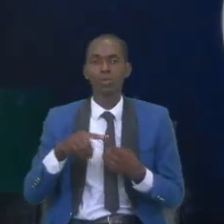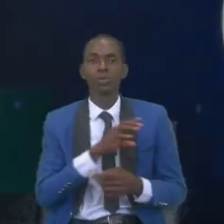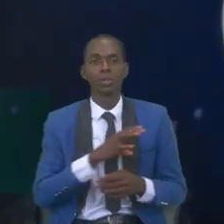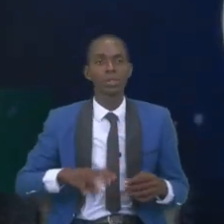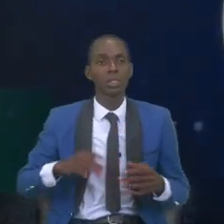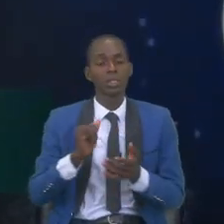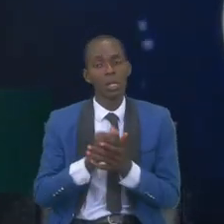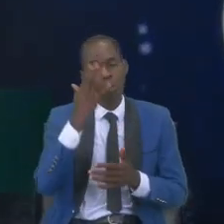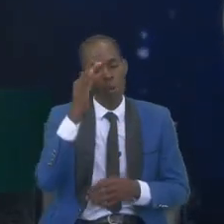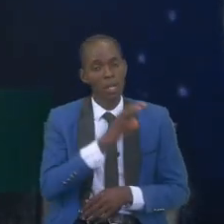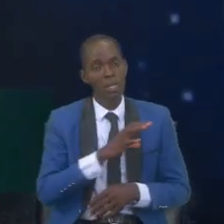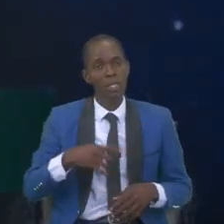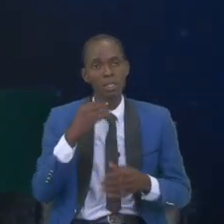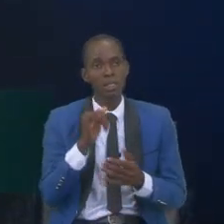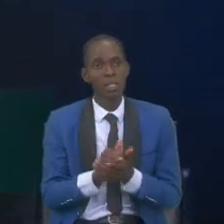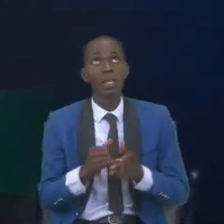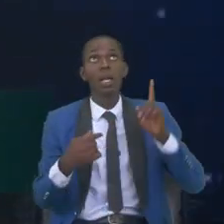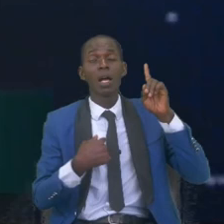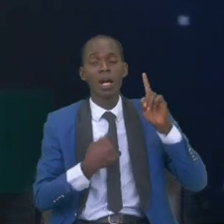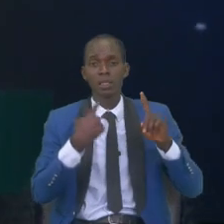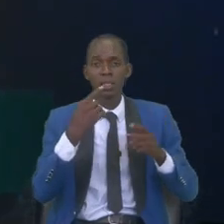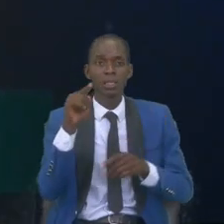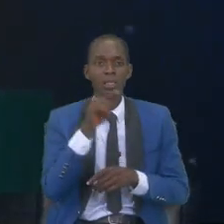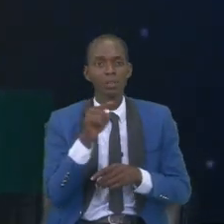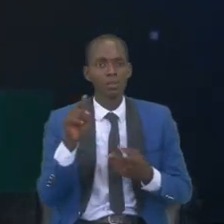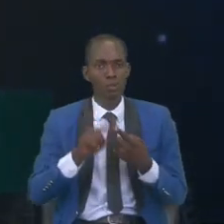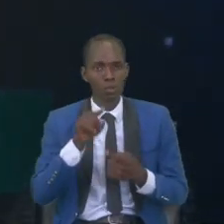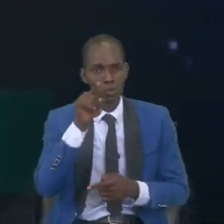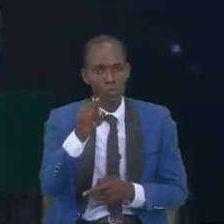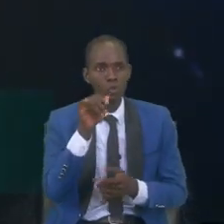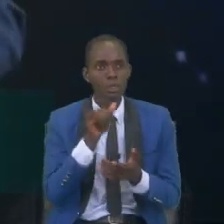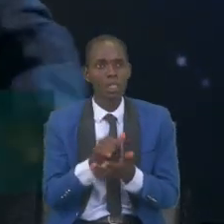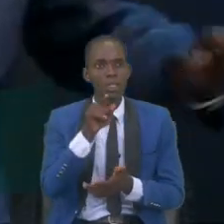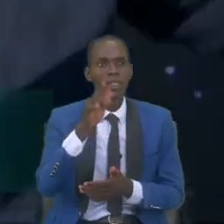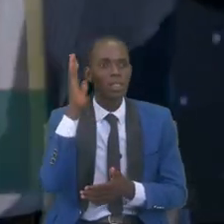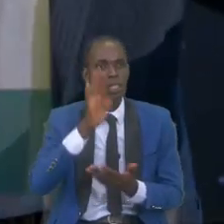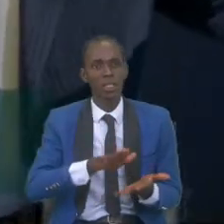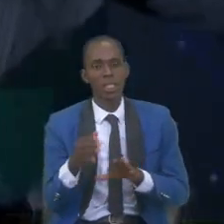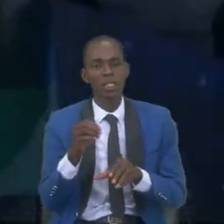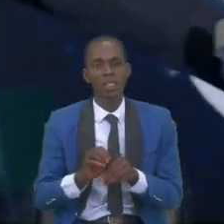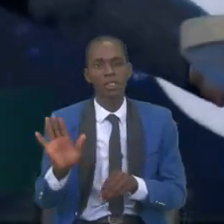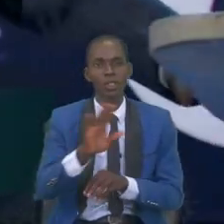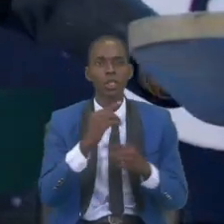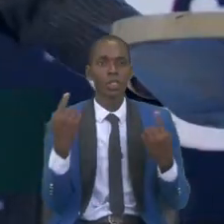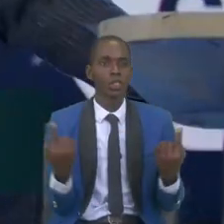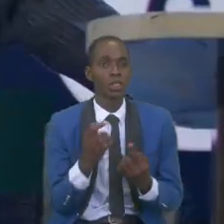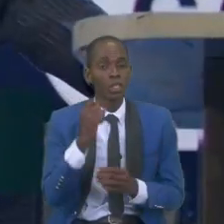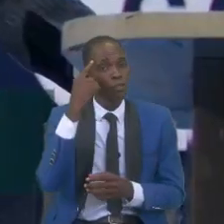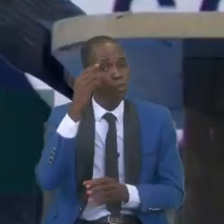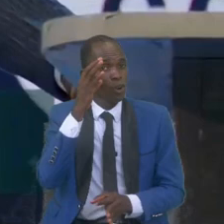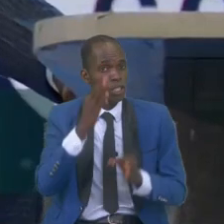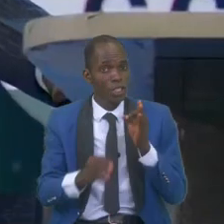said therefore unto you that ye shall die in your sins. For if ye